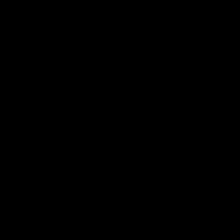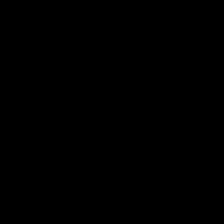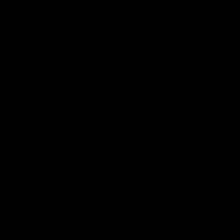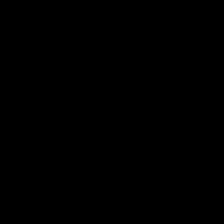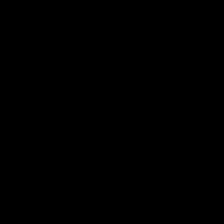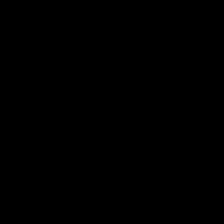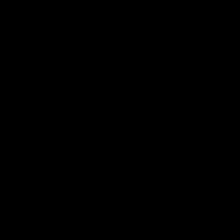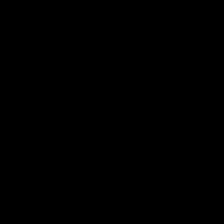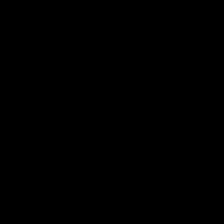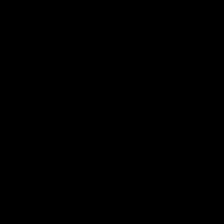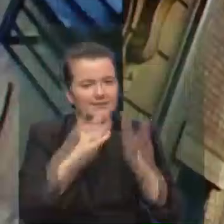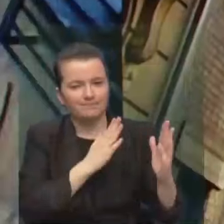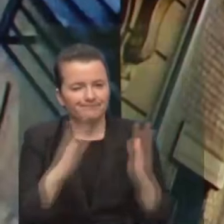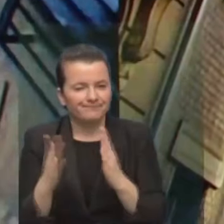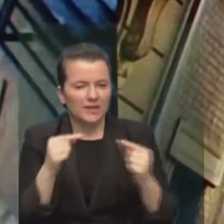year.